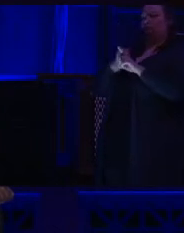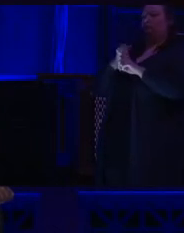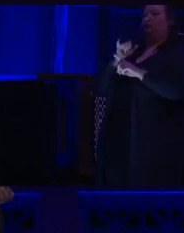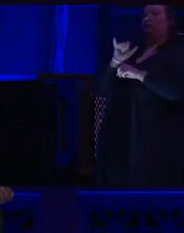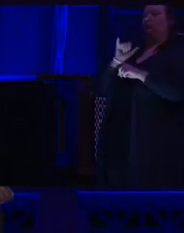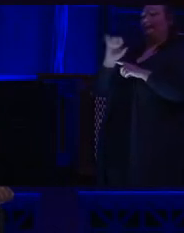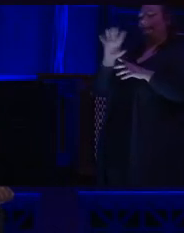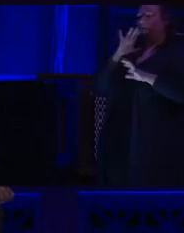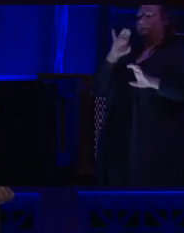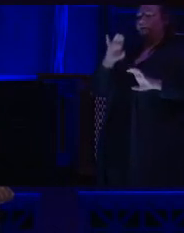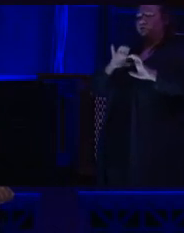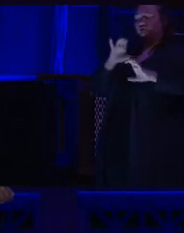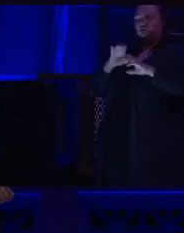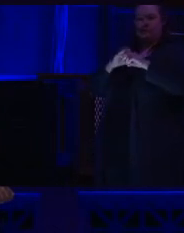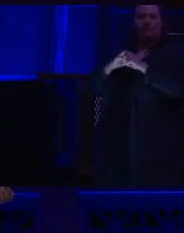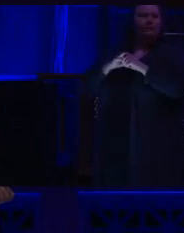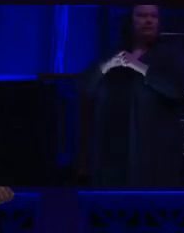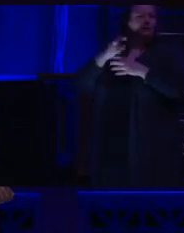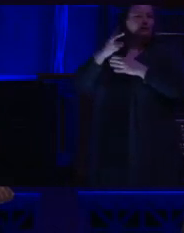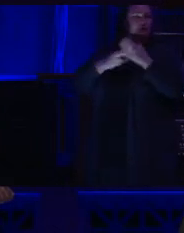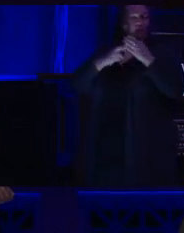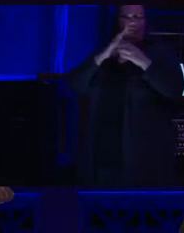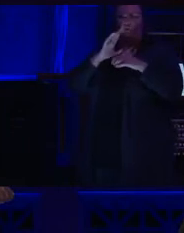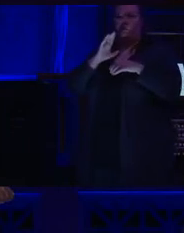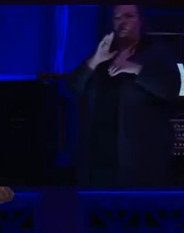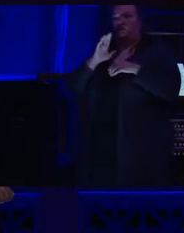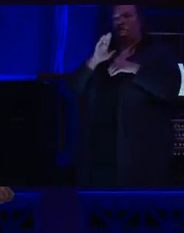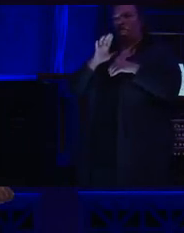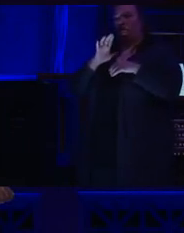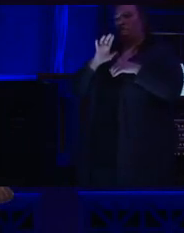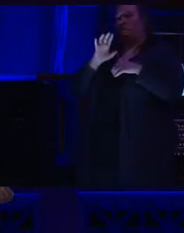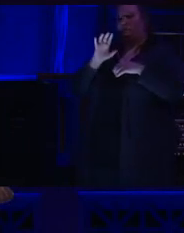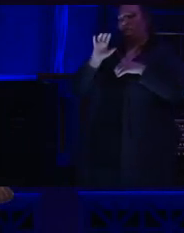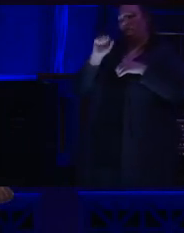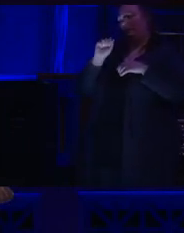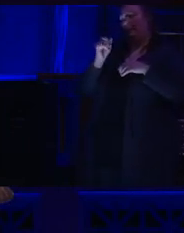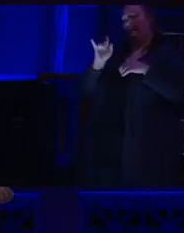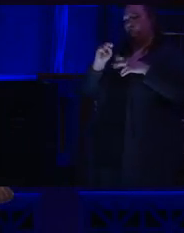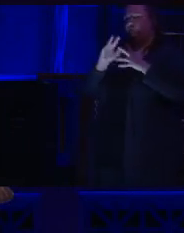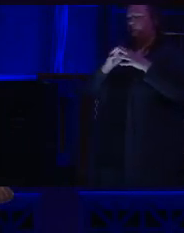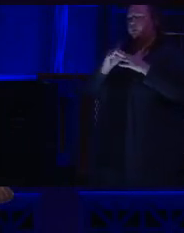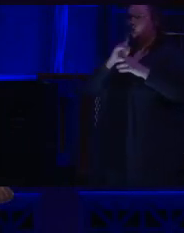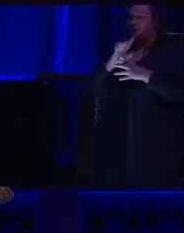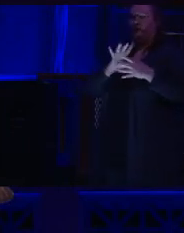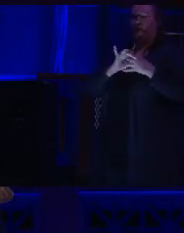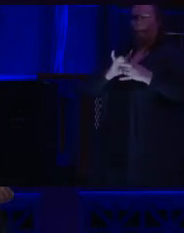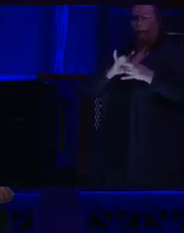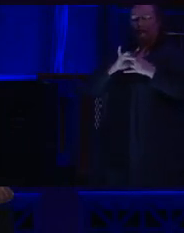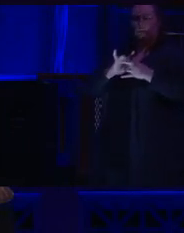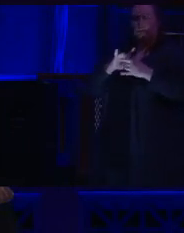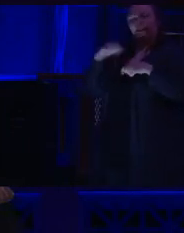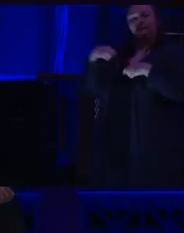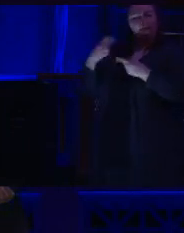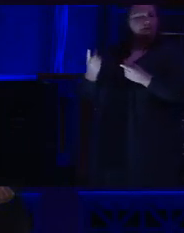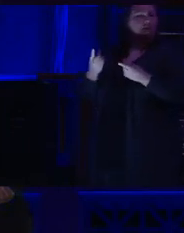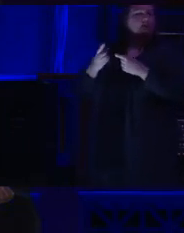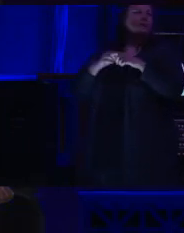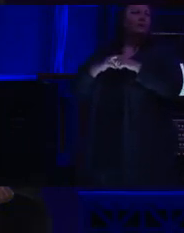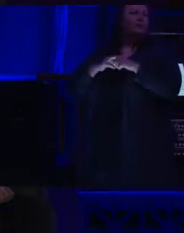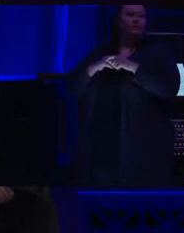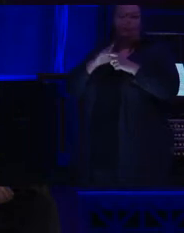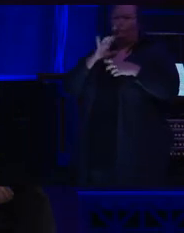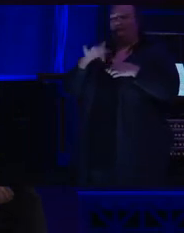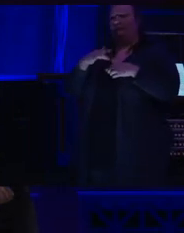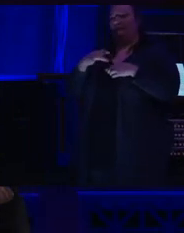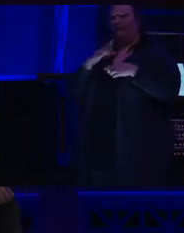energy. As both Asian Americans, we immediately bonded. And since then, we looked out for each other, as brothers